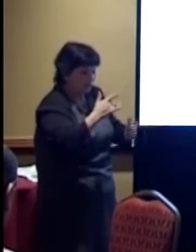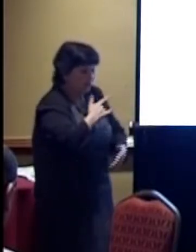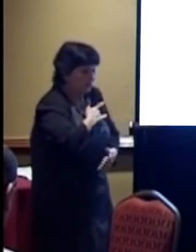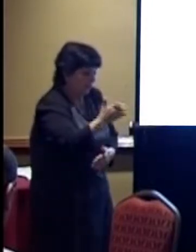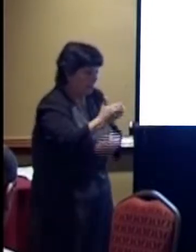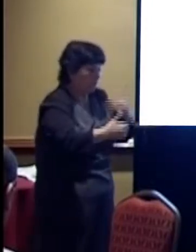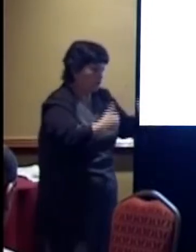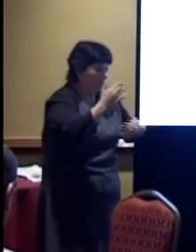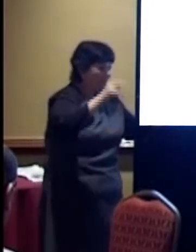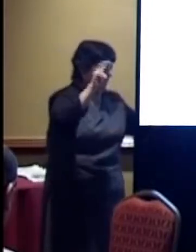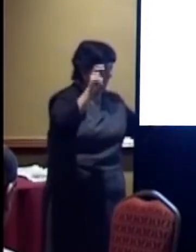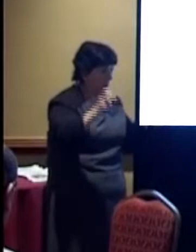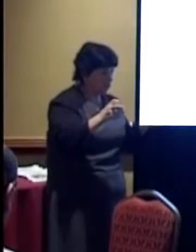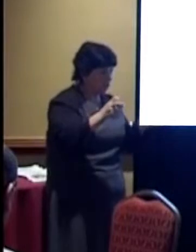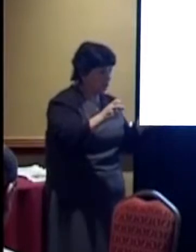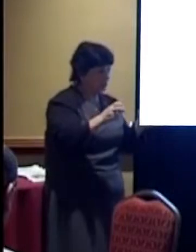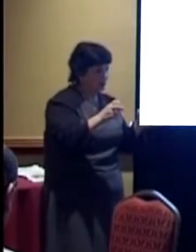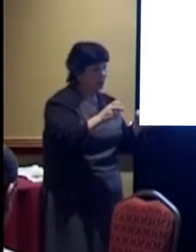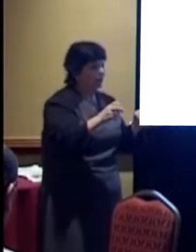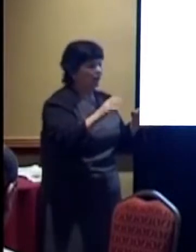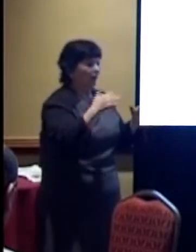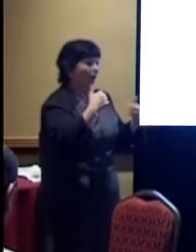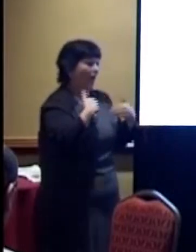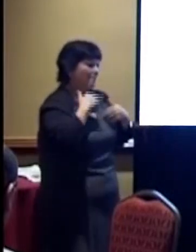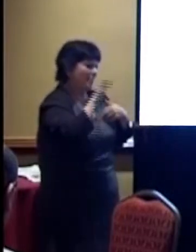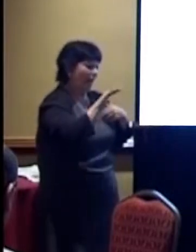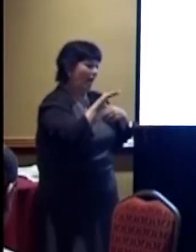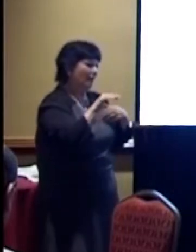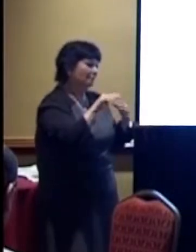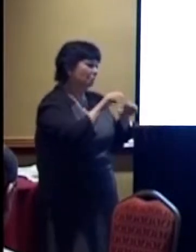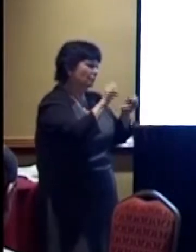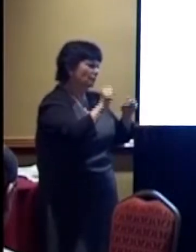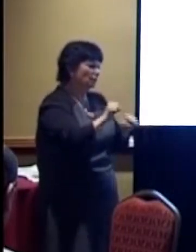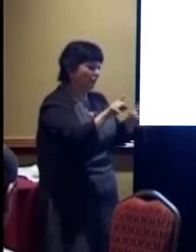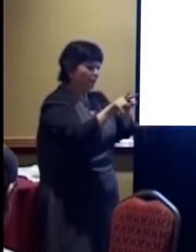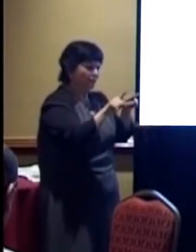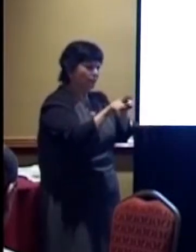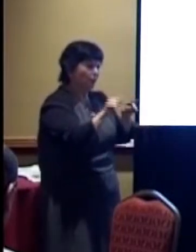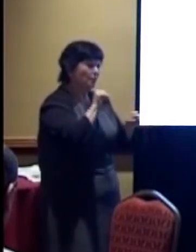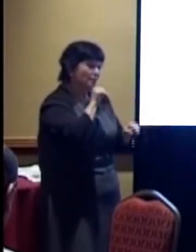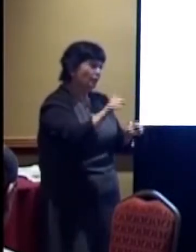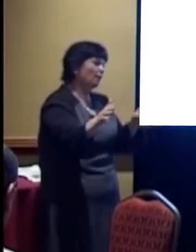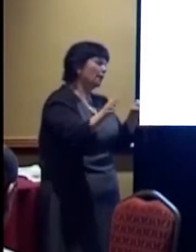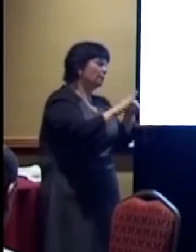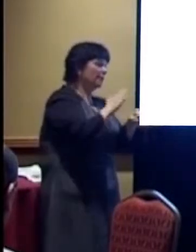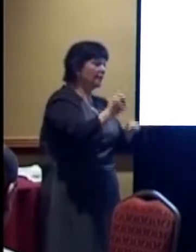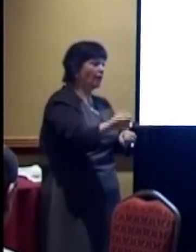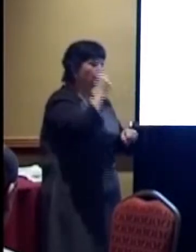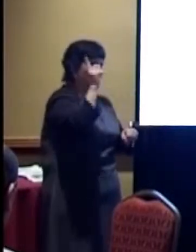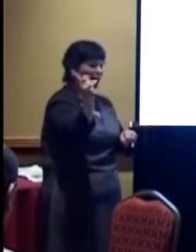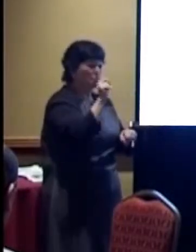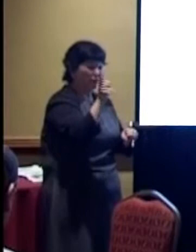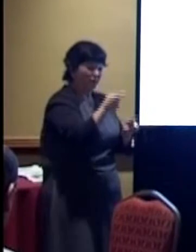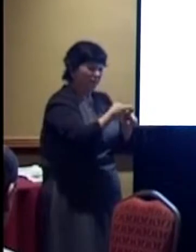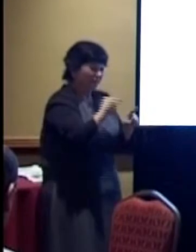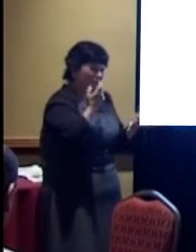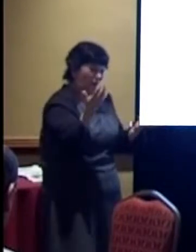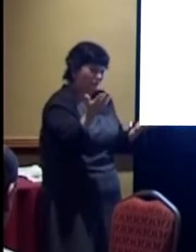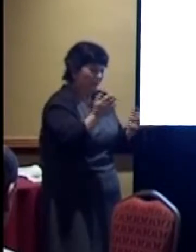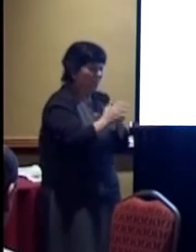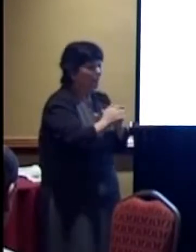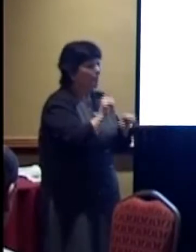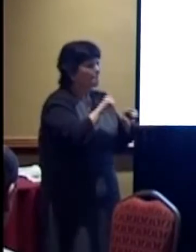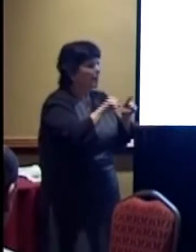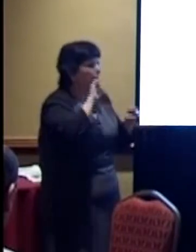sensory processing issues take that form as well. We don't really fully understand where this comes from,